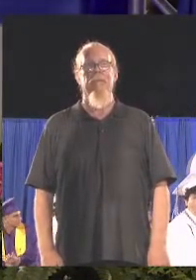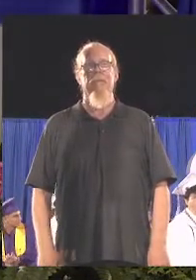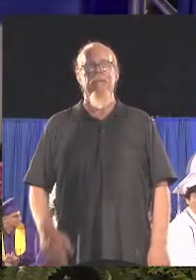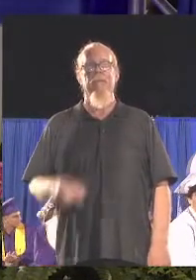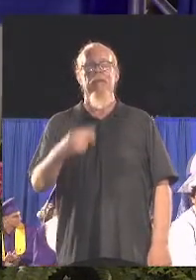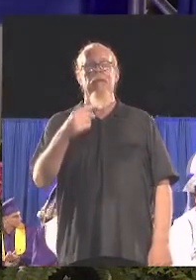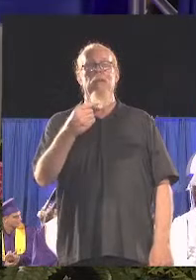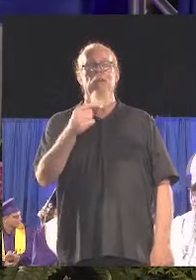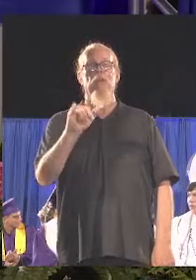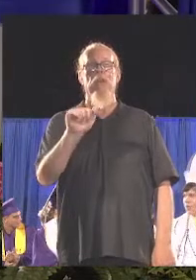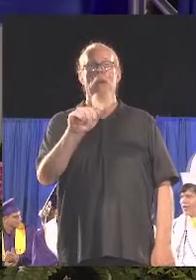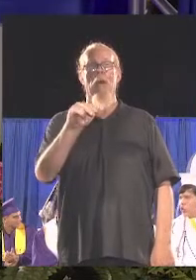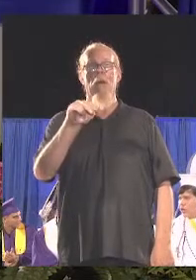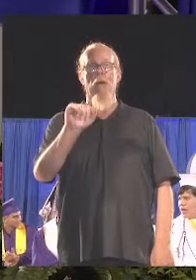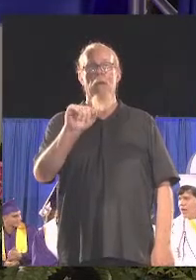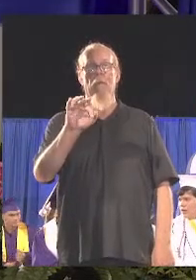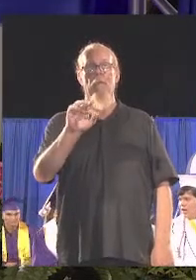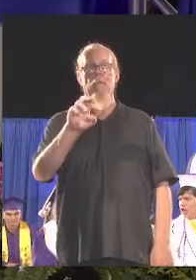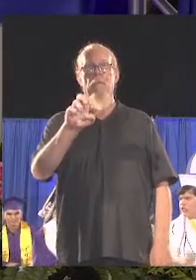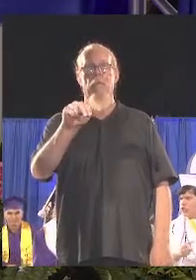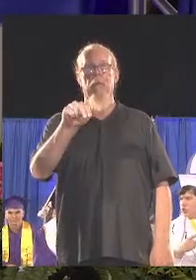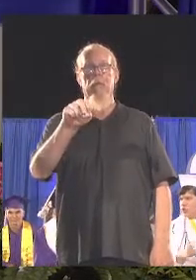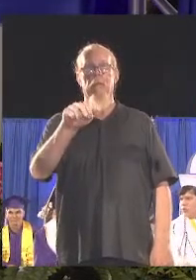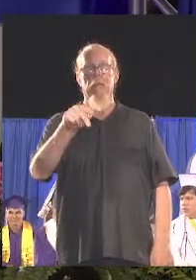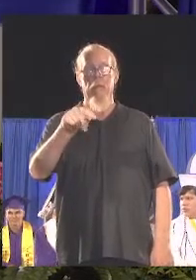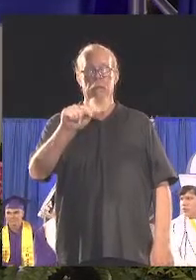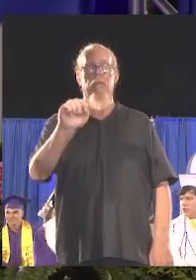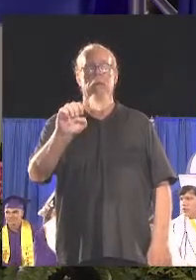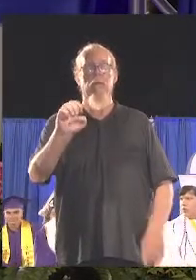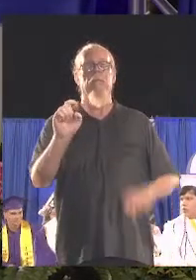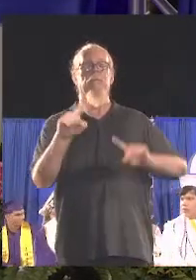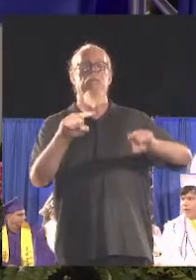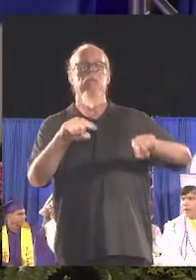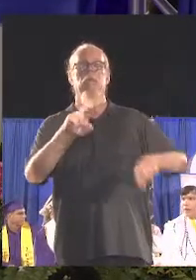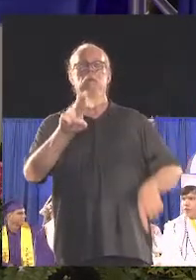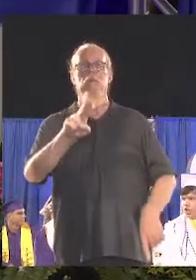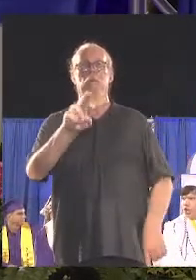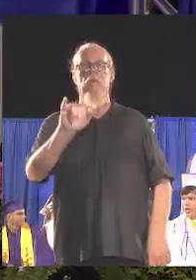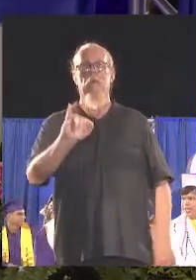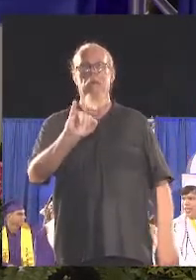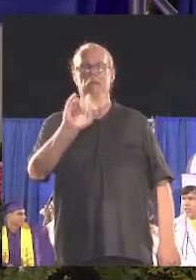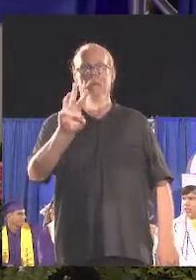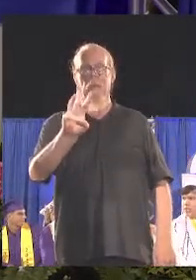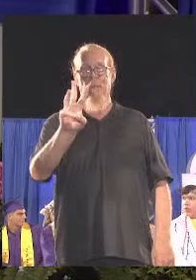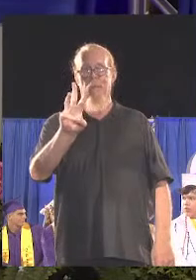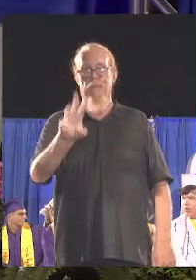Gianna G. Puente, University of the Incarnate Word.